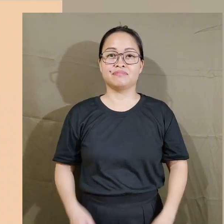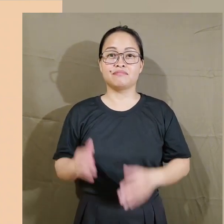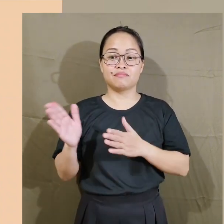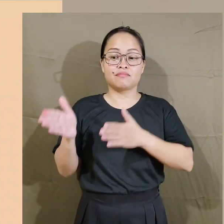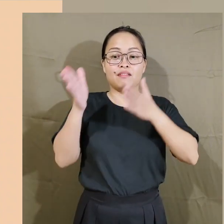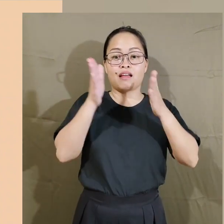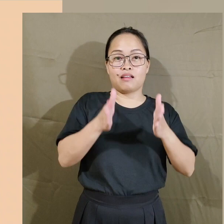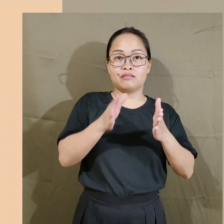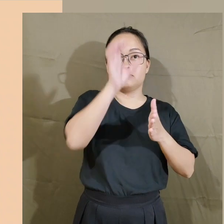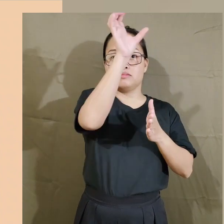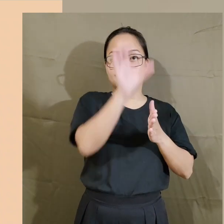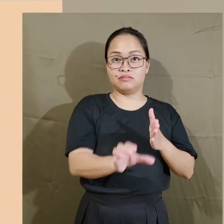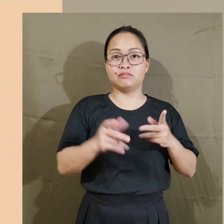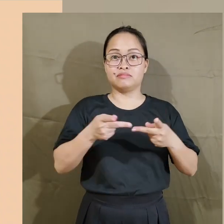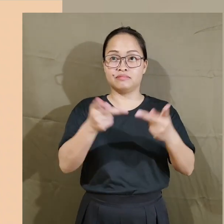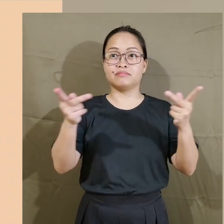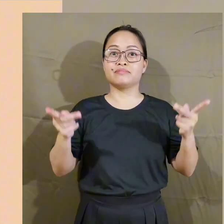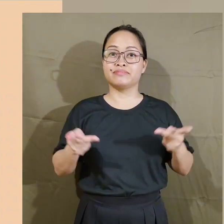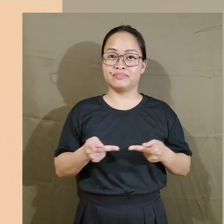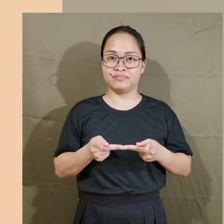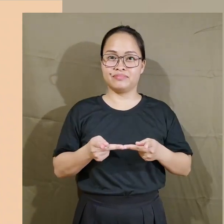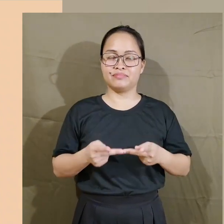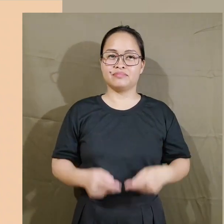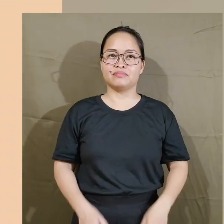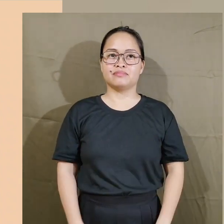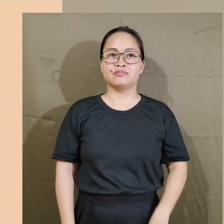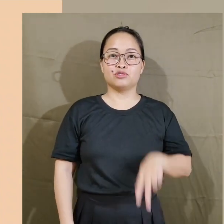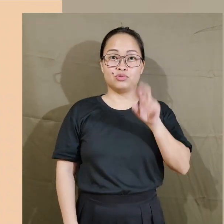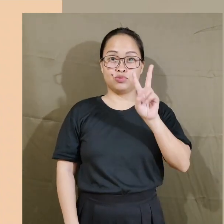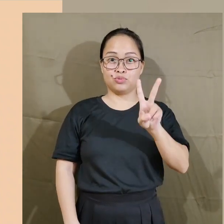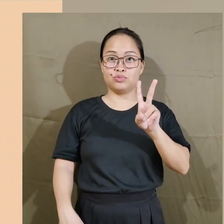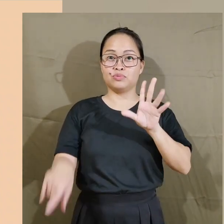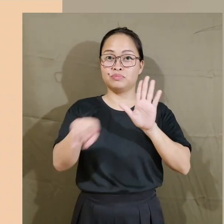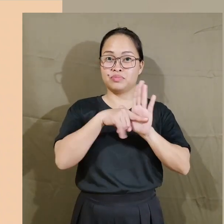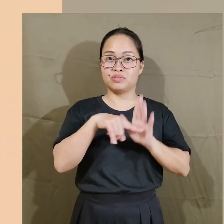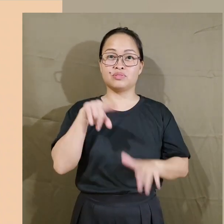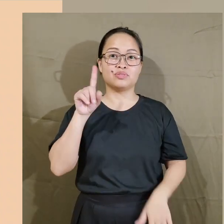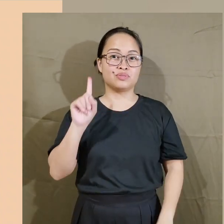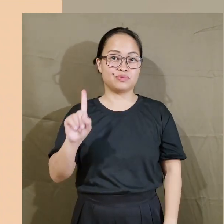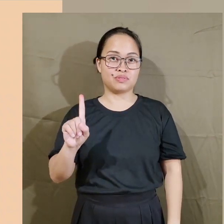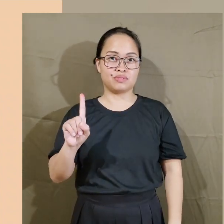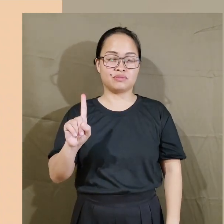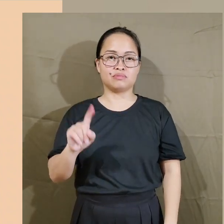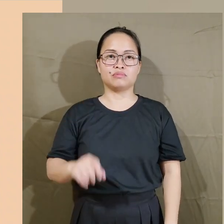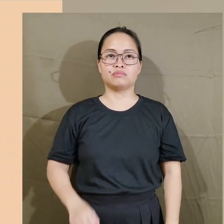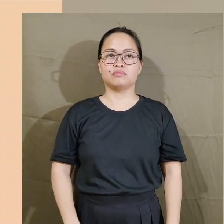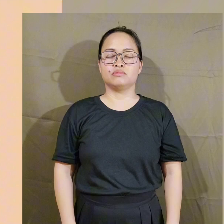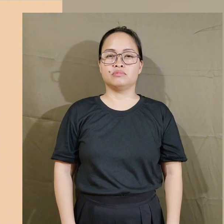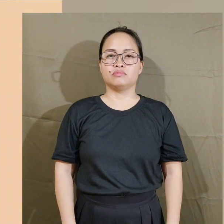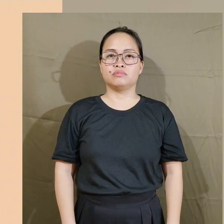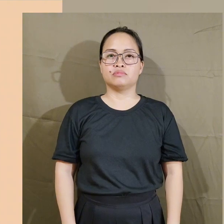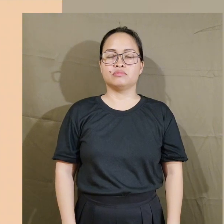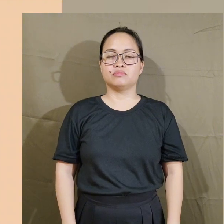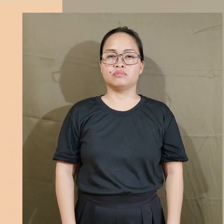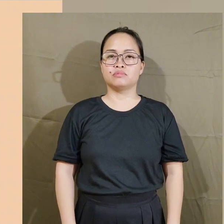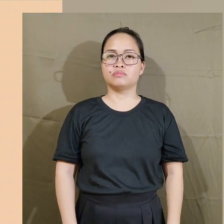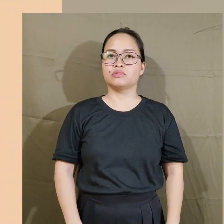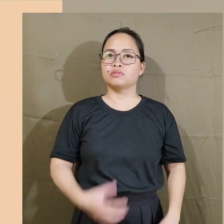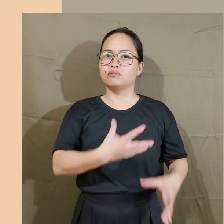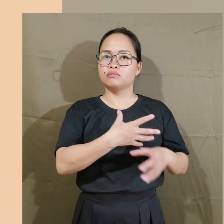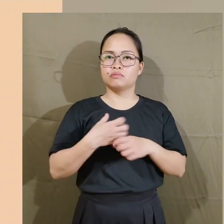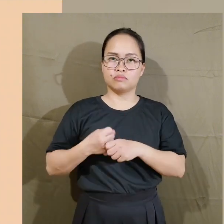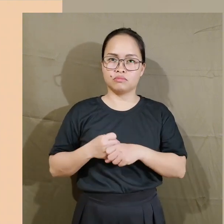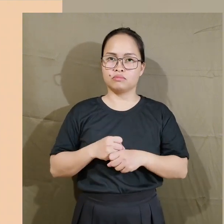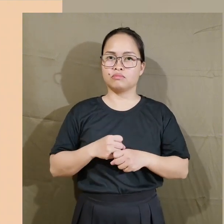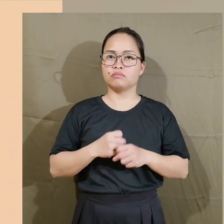Now let's move on to the tens place. 2 minus 1, subtract 1